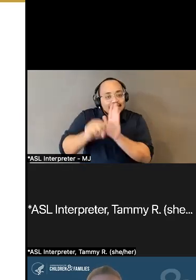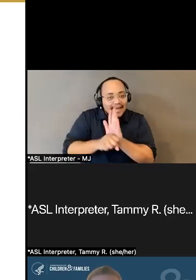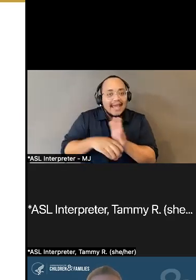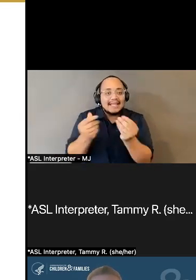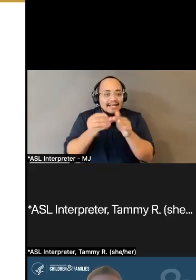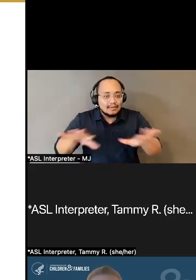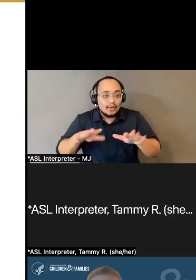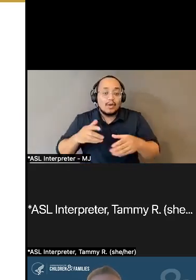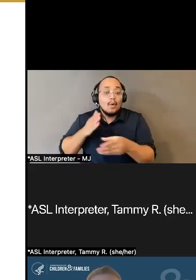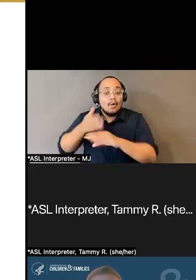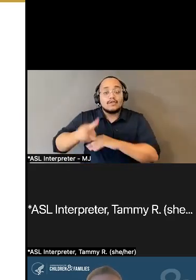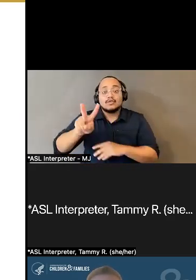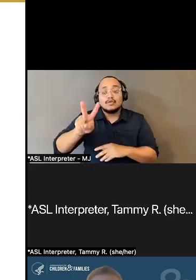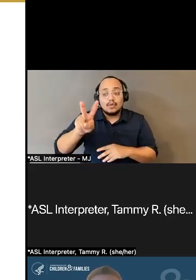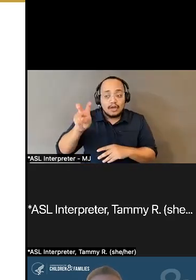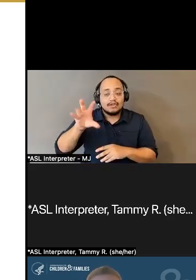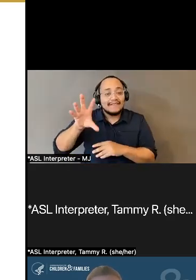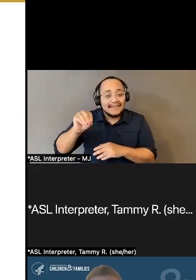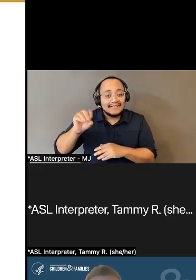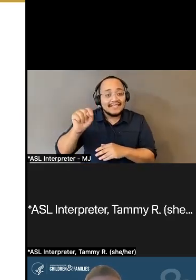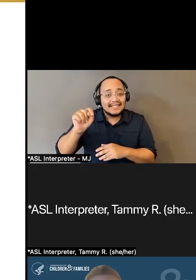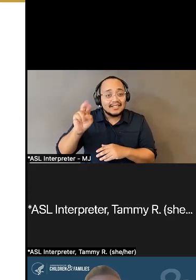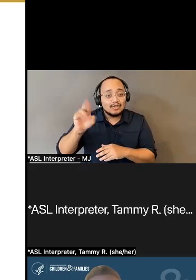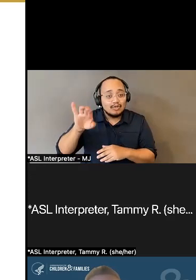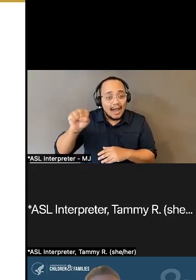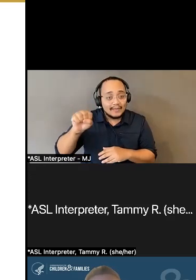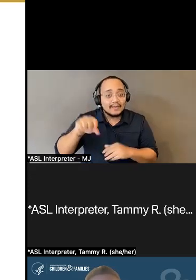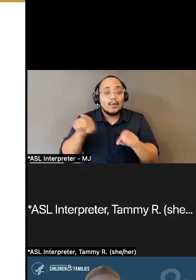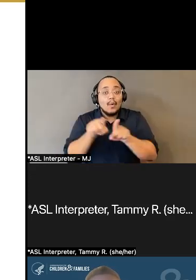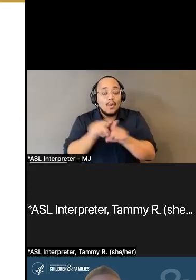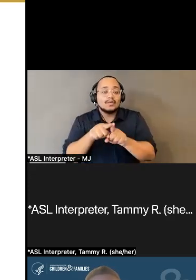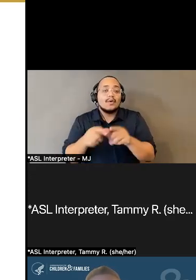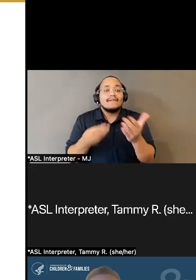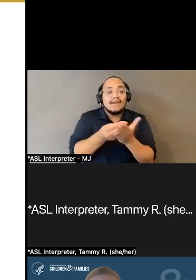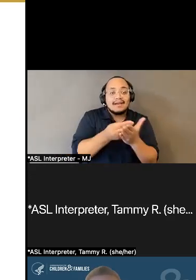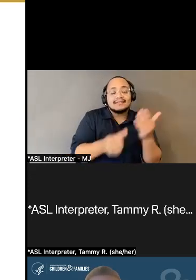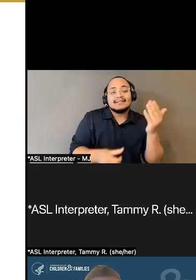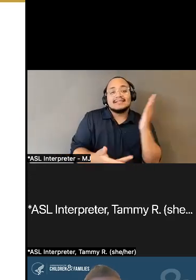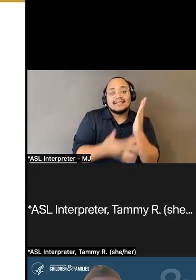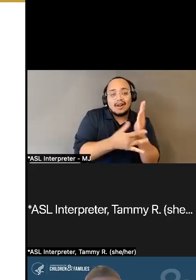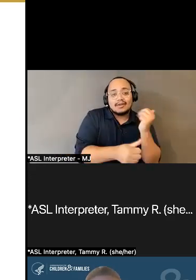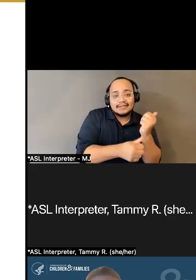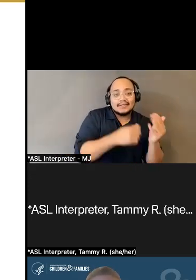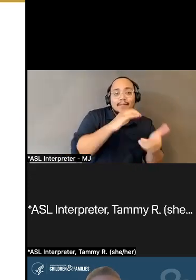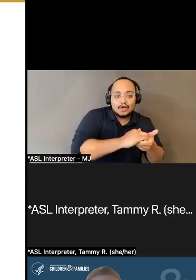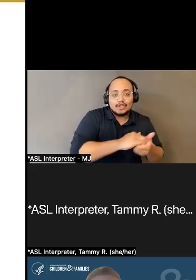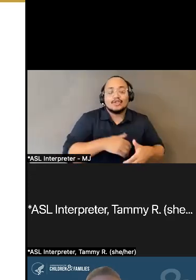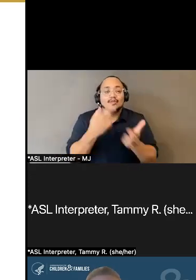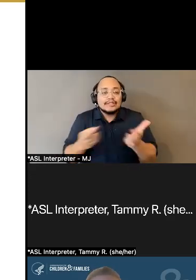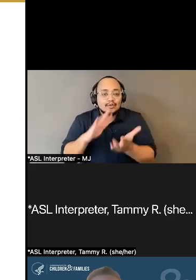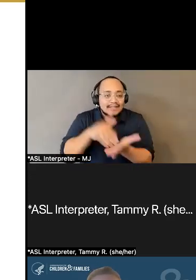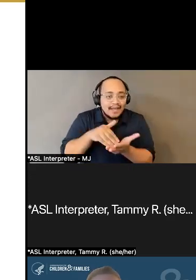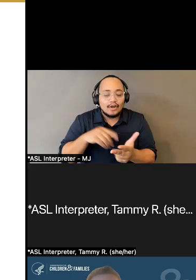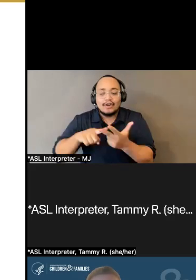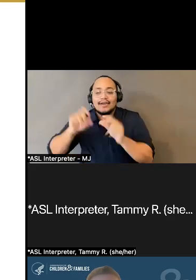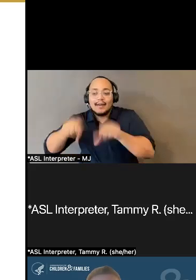250 tribes. And we, of course, fund a number of technical assistance partners, resource centers, capacity building centers